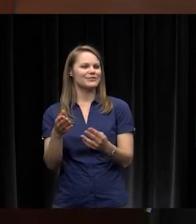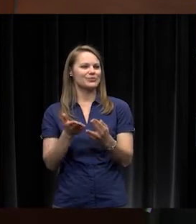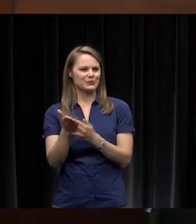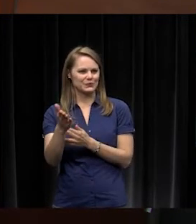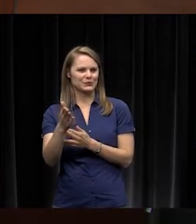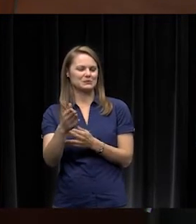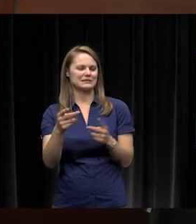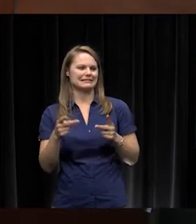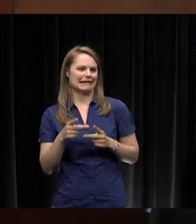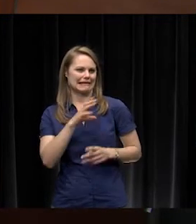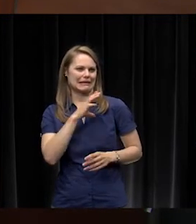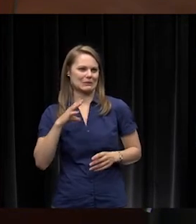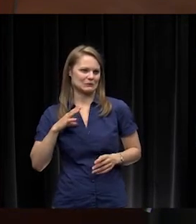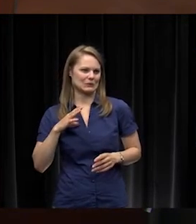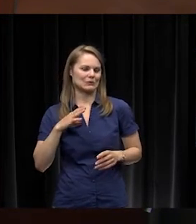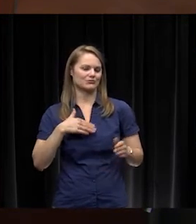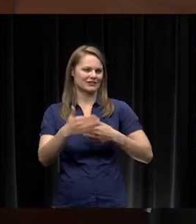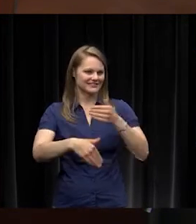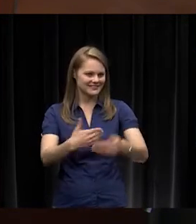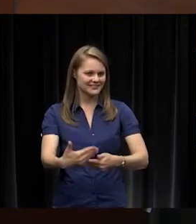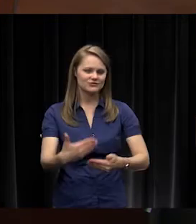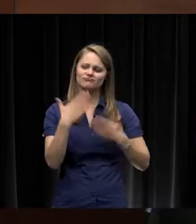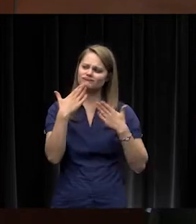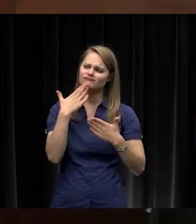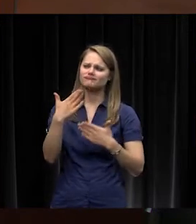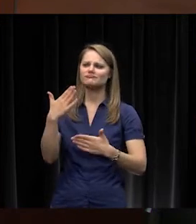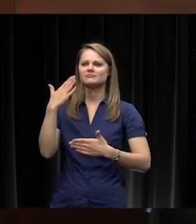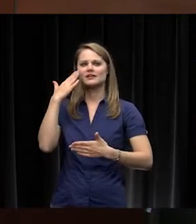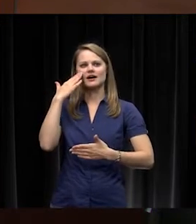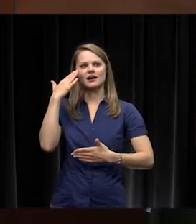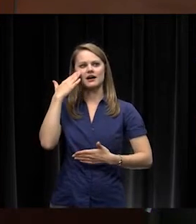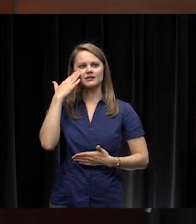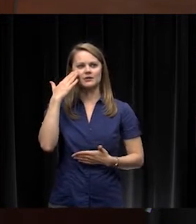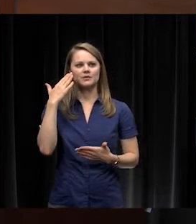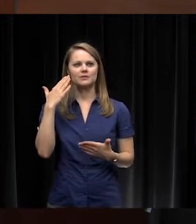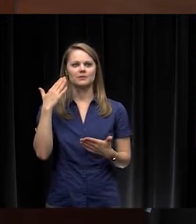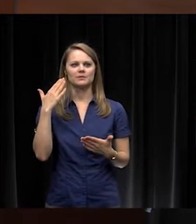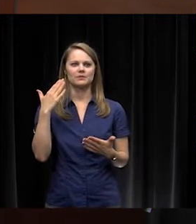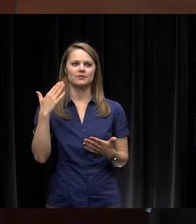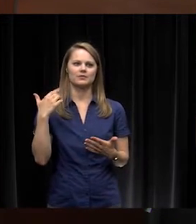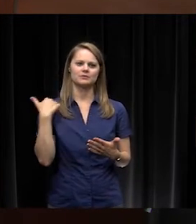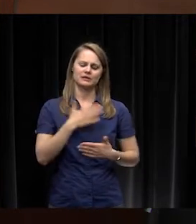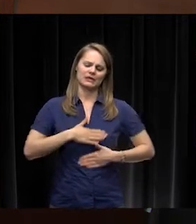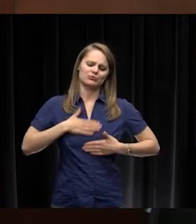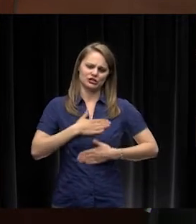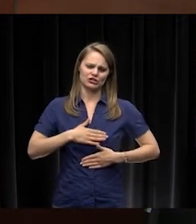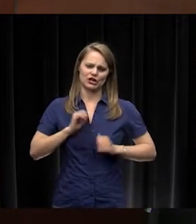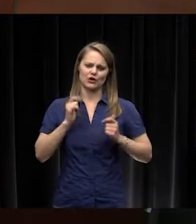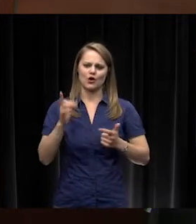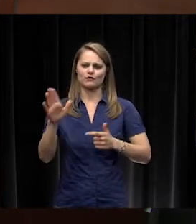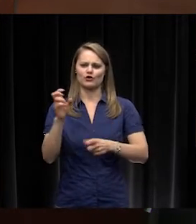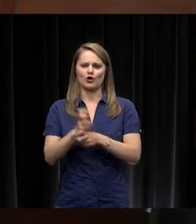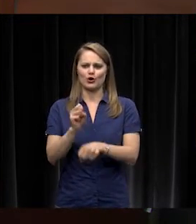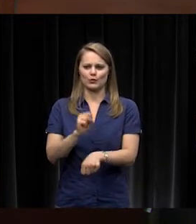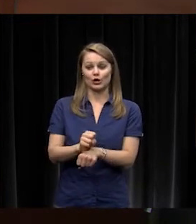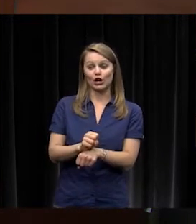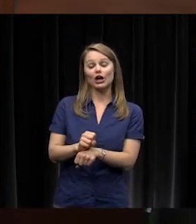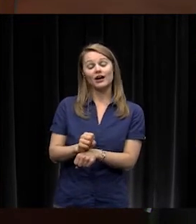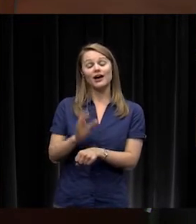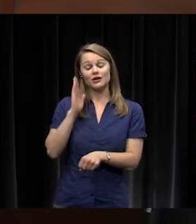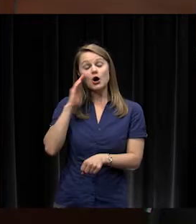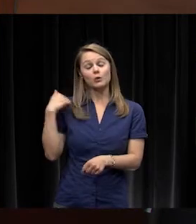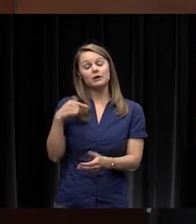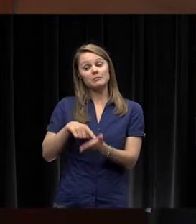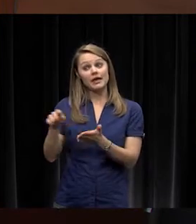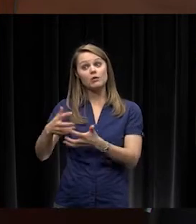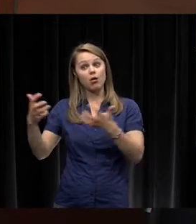And again, that's, I want to thank you all because I know you're highly paid and appreciate all of that. And I'll give you guys a raise in our next